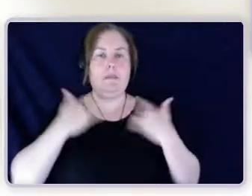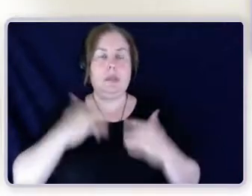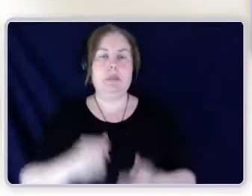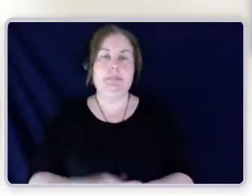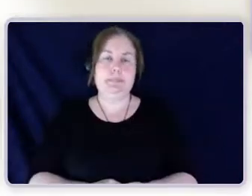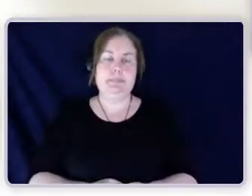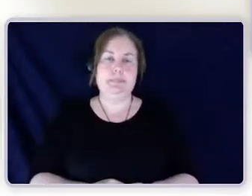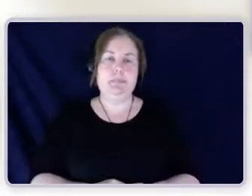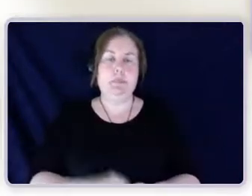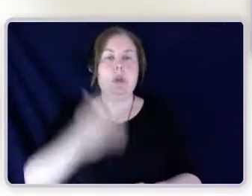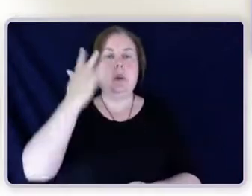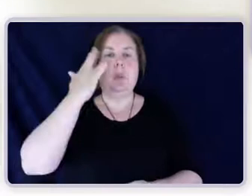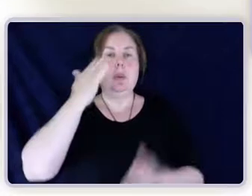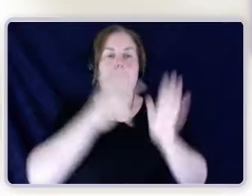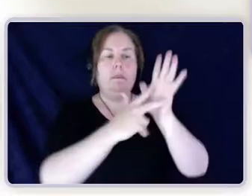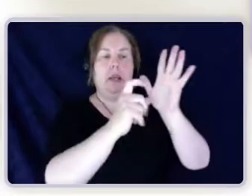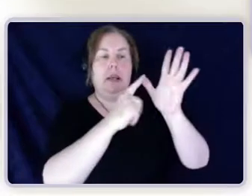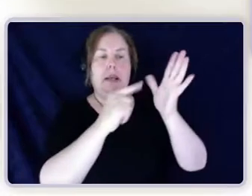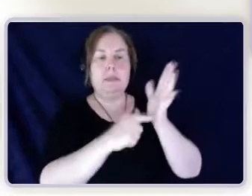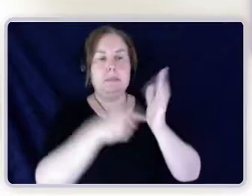When VCAT makes an order, if it's